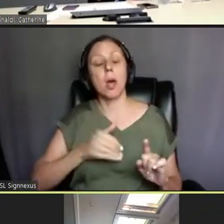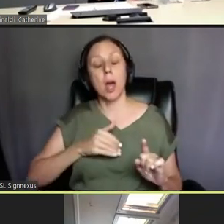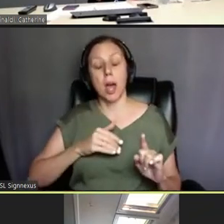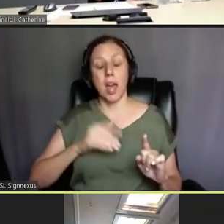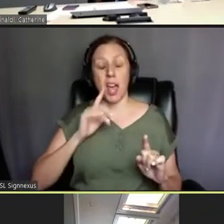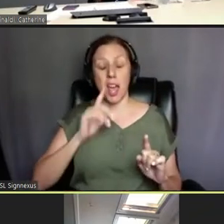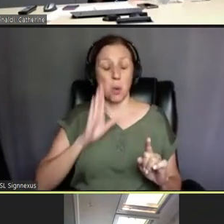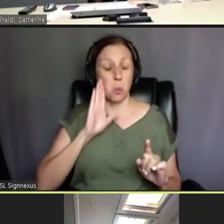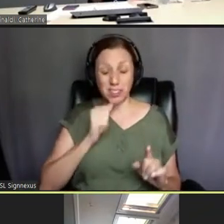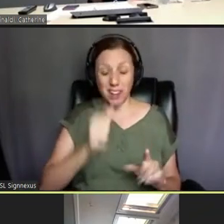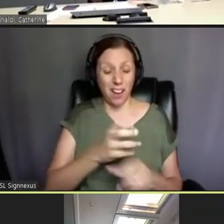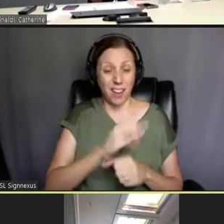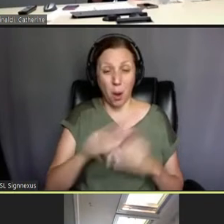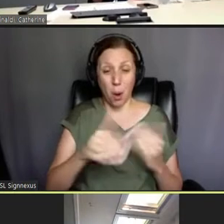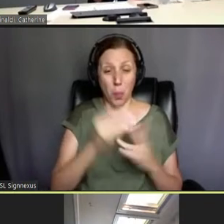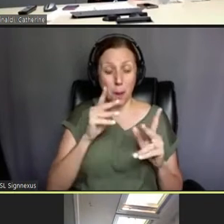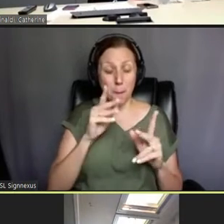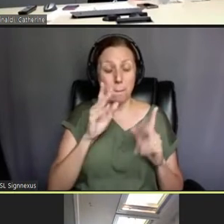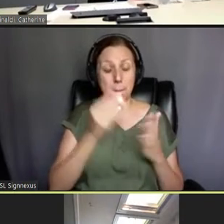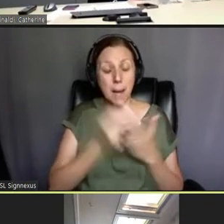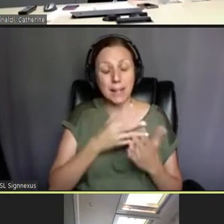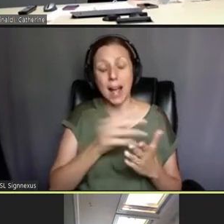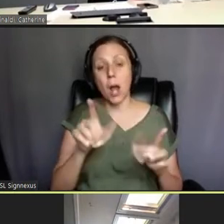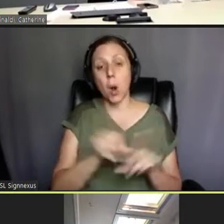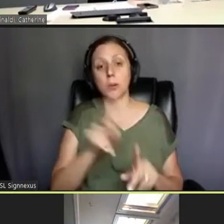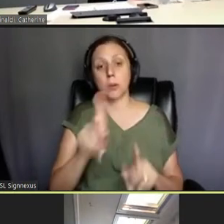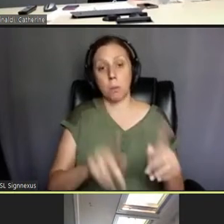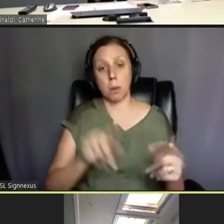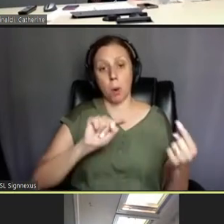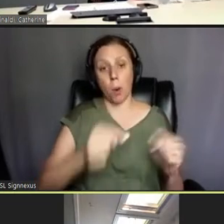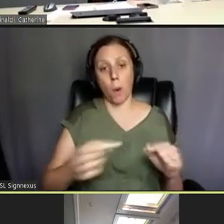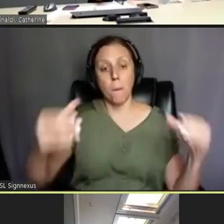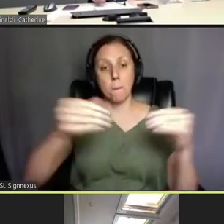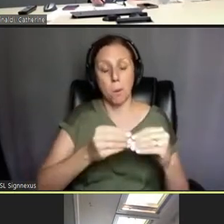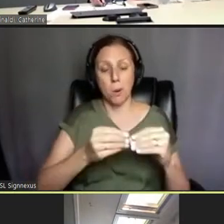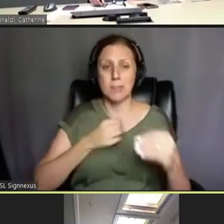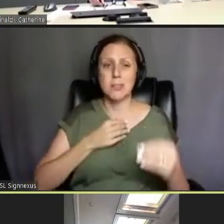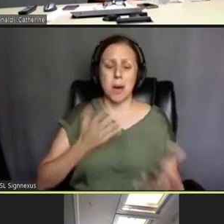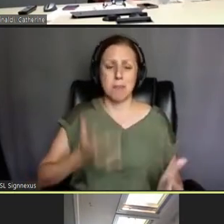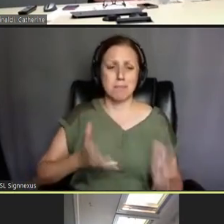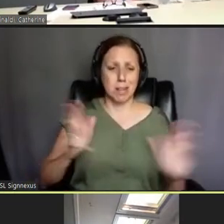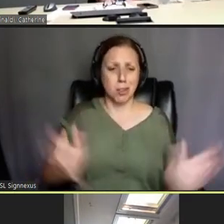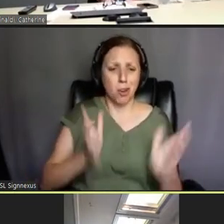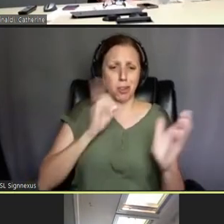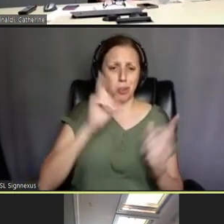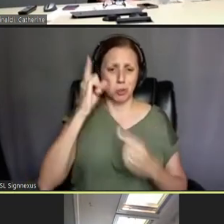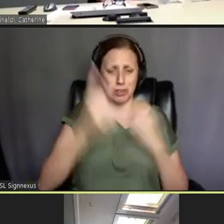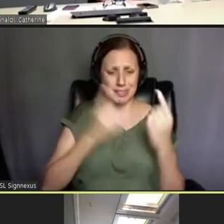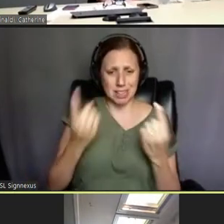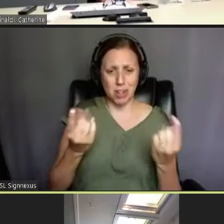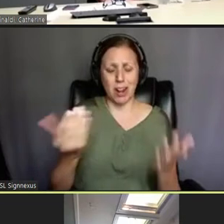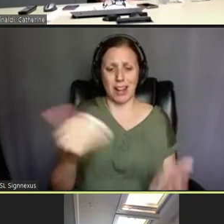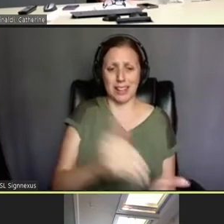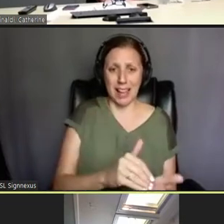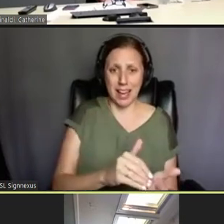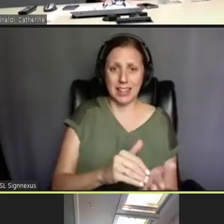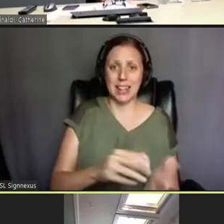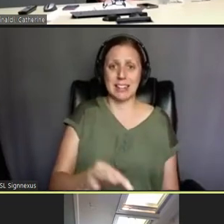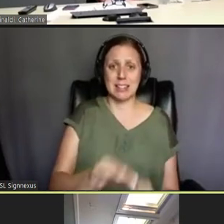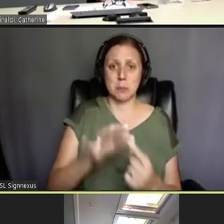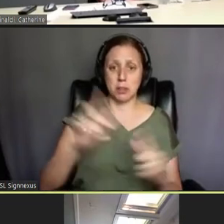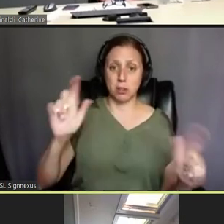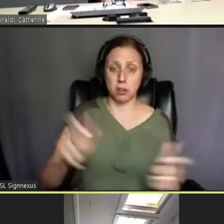closing, I urge the MTA, the Long Island Railroad, to reconsider the draft schedules, especially the reduction in service to Penn Station